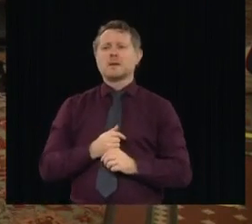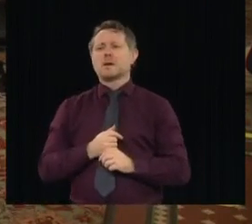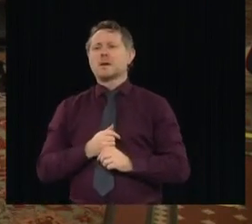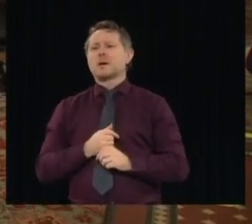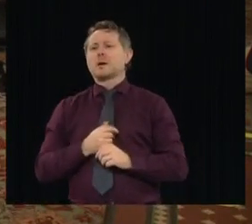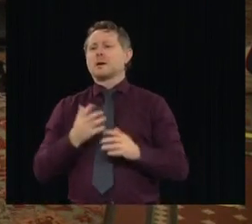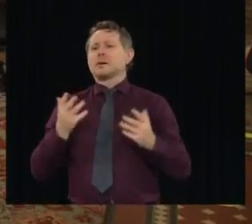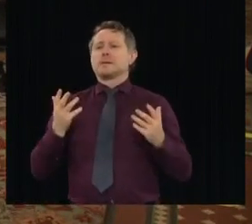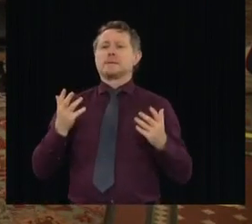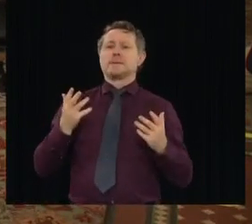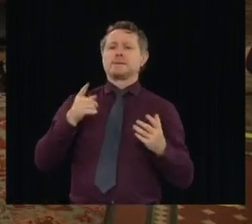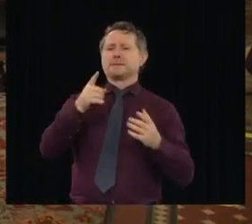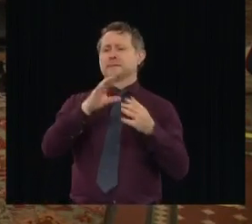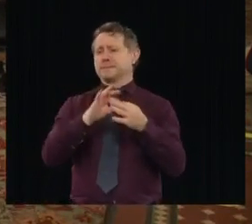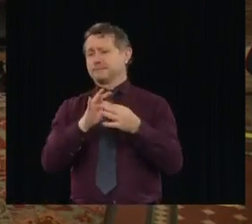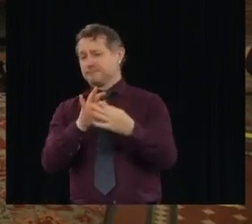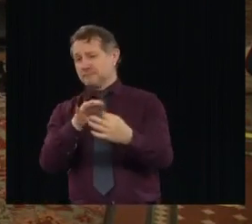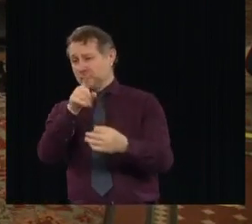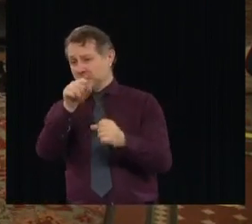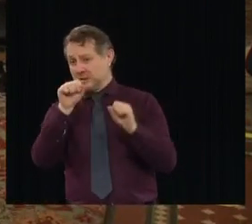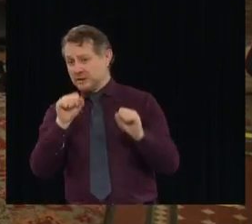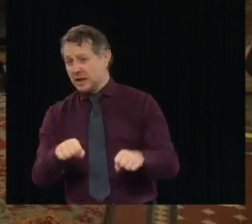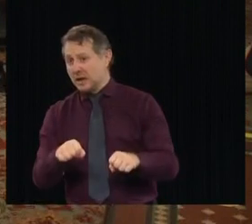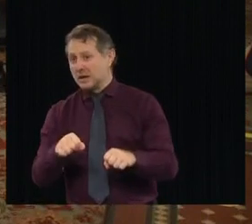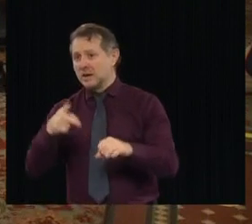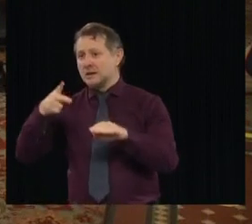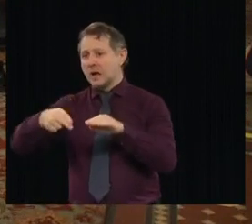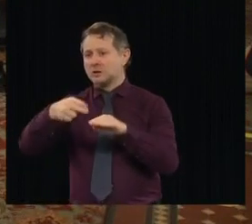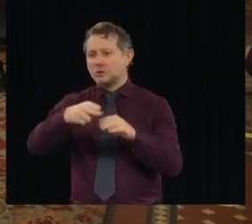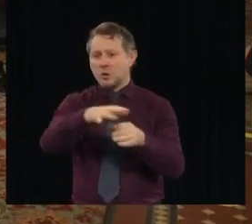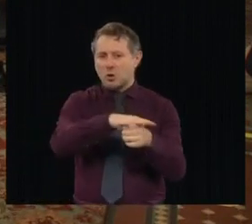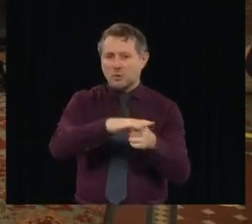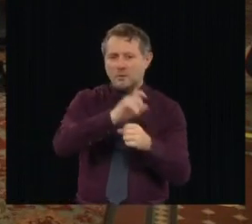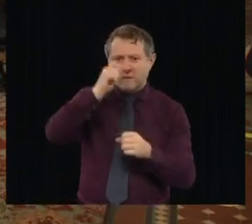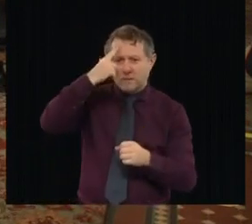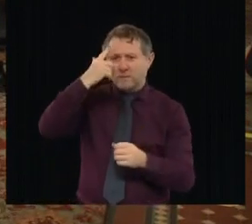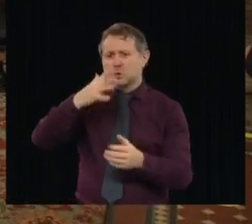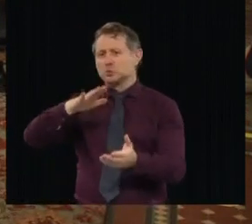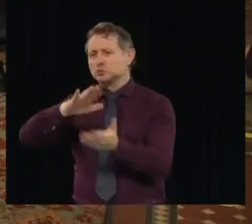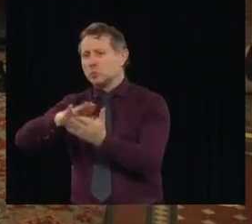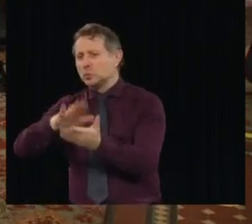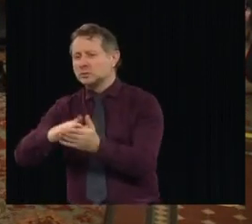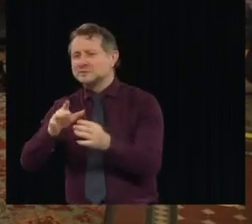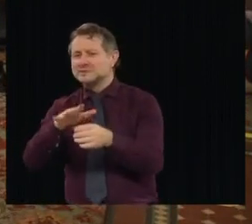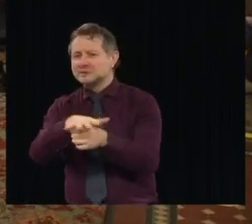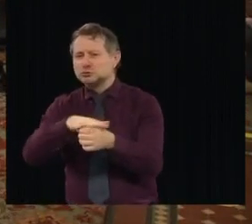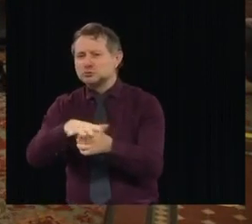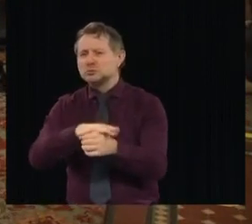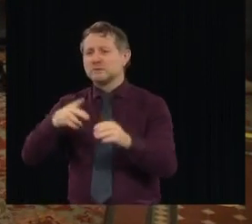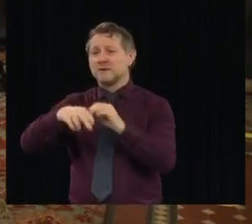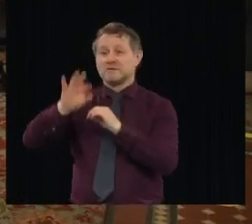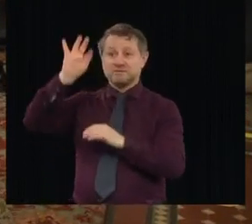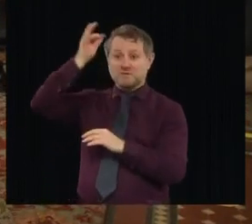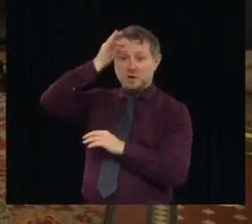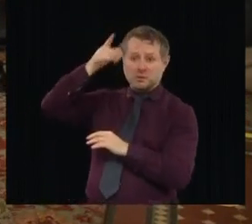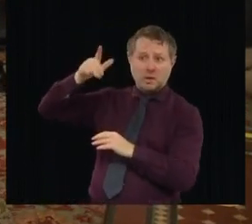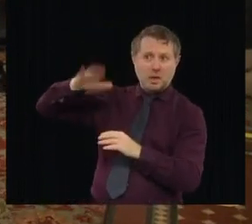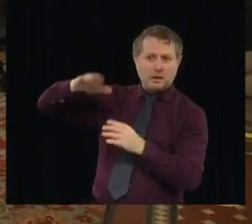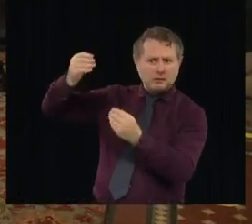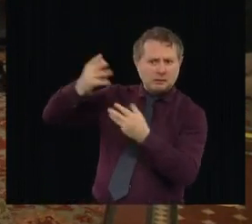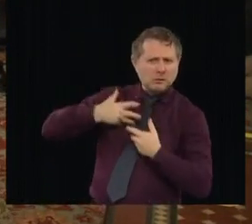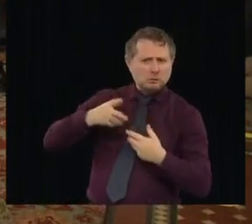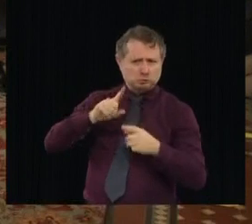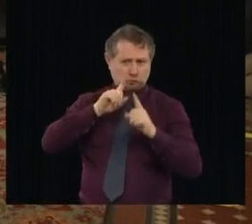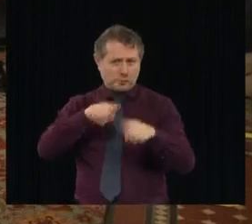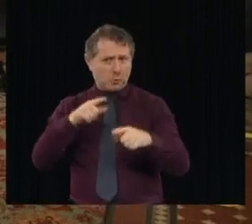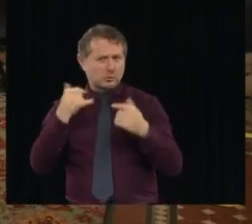implement cuts to local governments, to school districts. We don't have any federal clarity today. That report's coming today. What are you going to